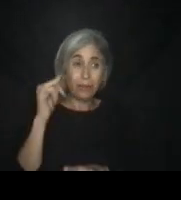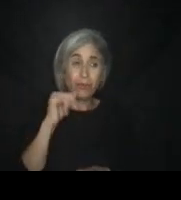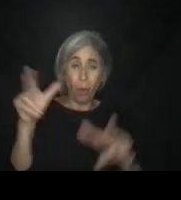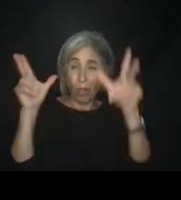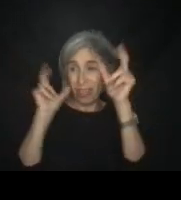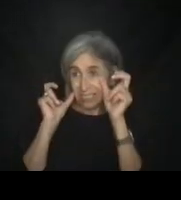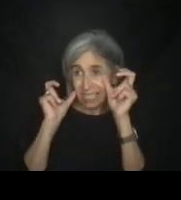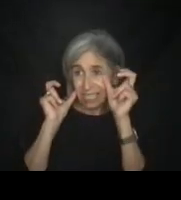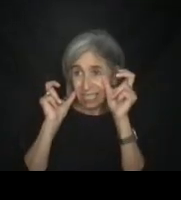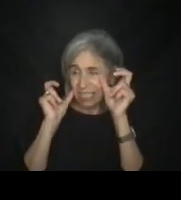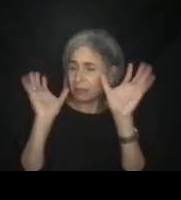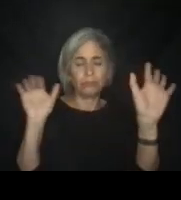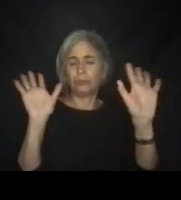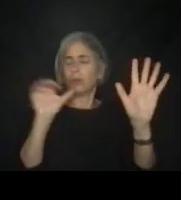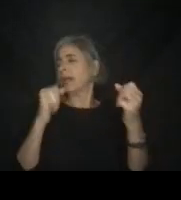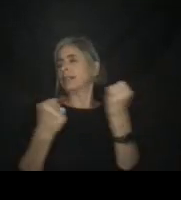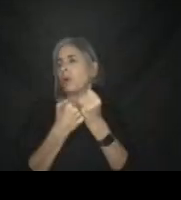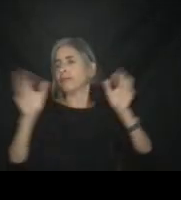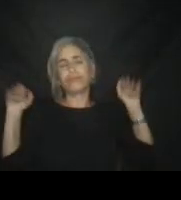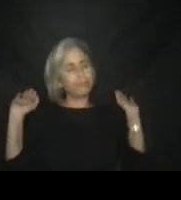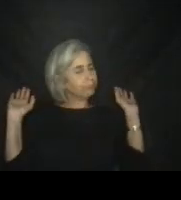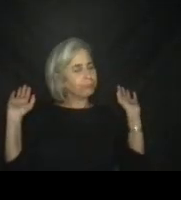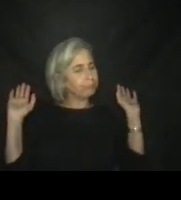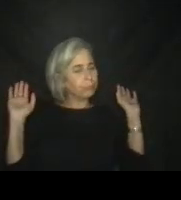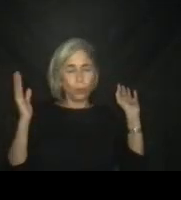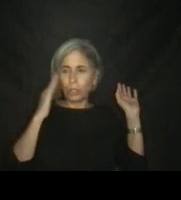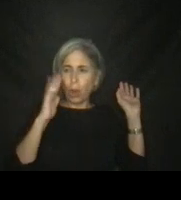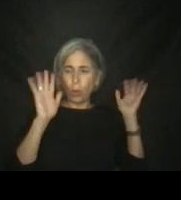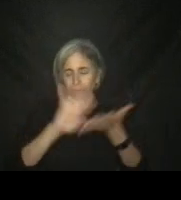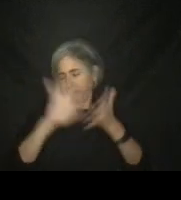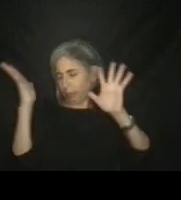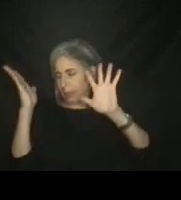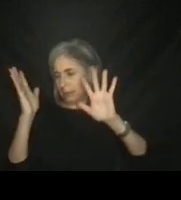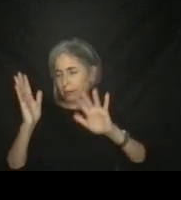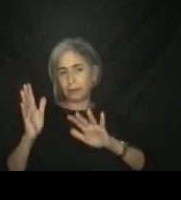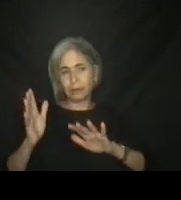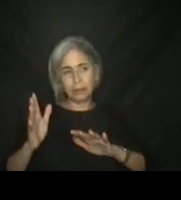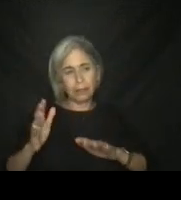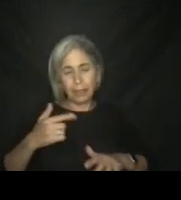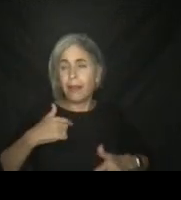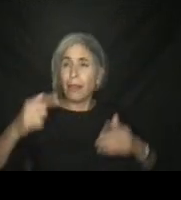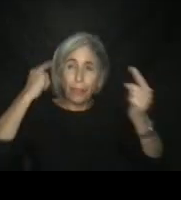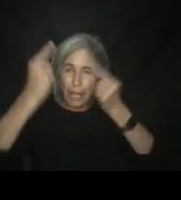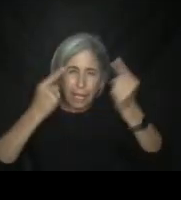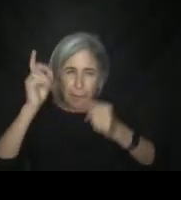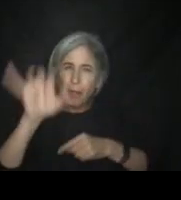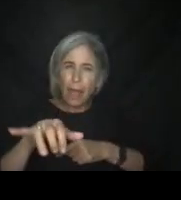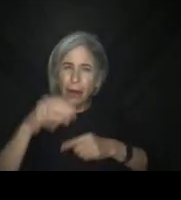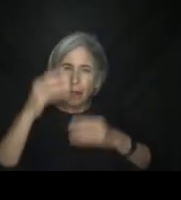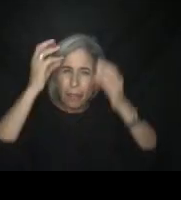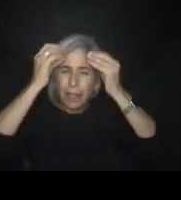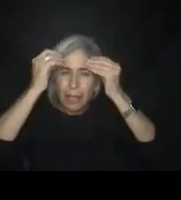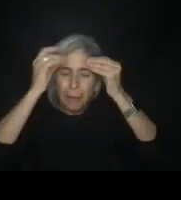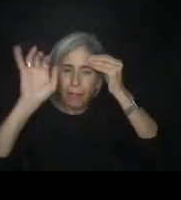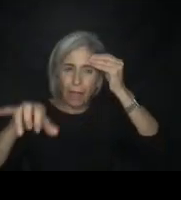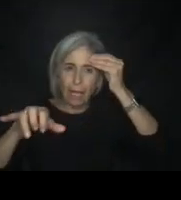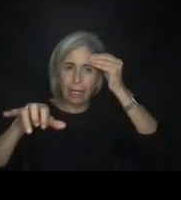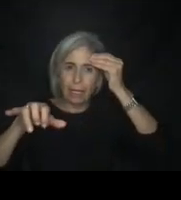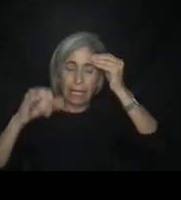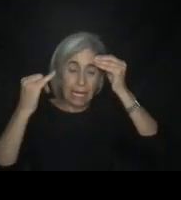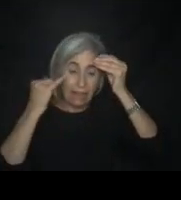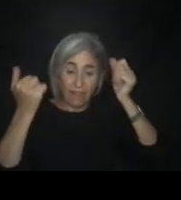we cannot back what we know is mess. So with that being said, think about it, and anything that